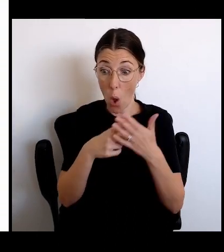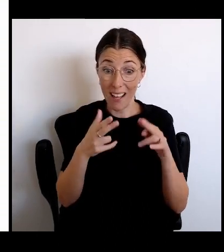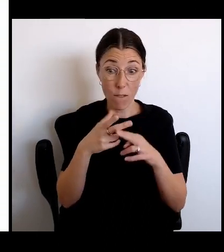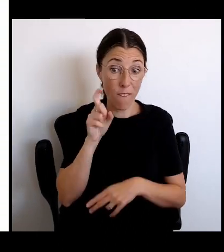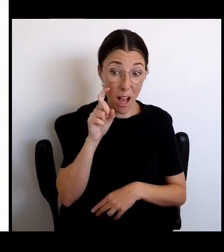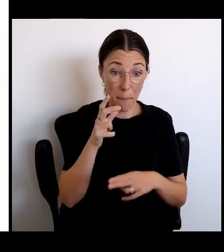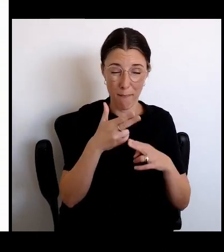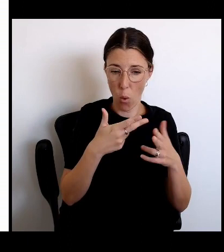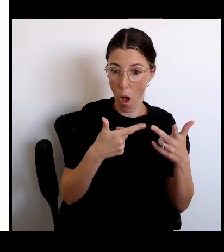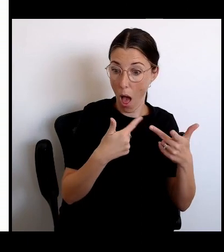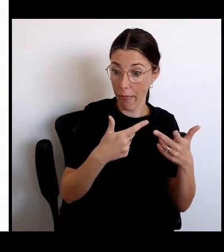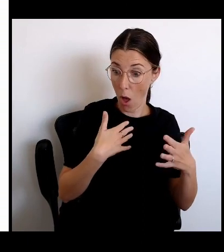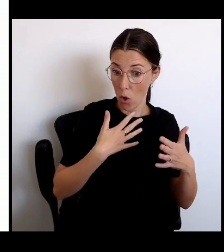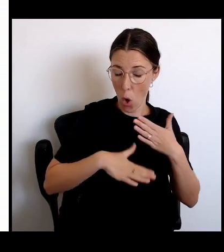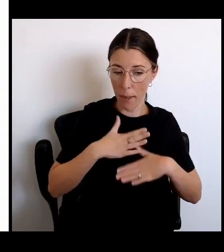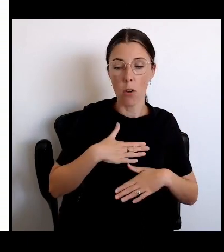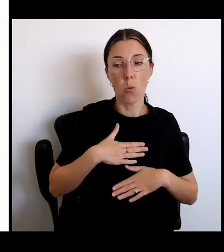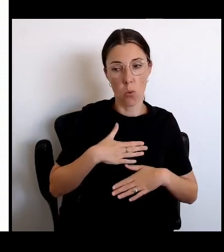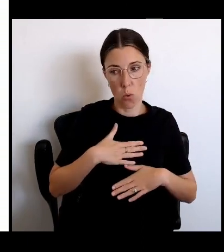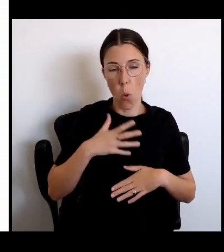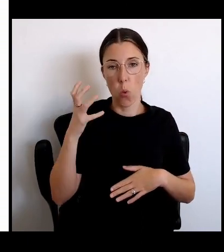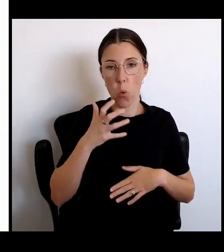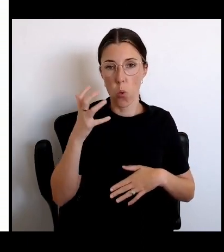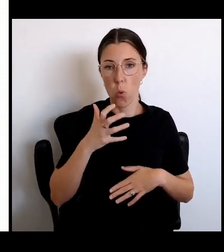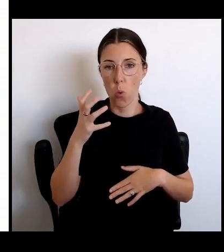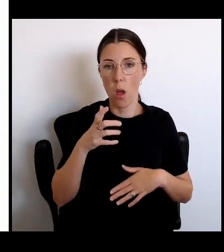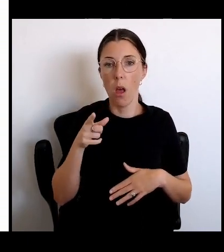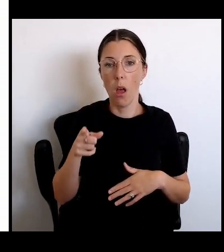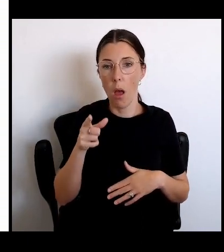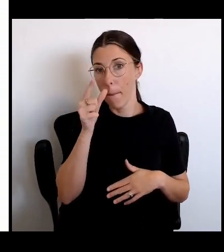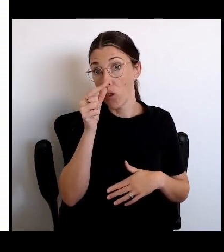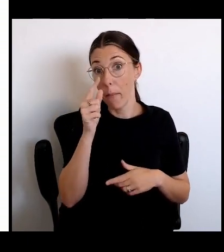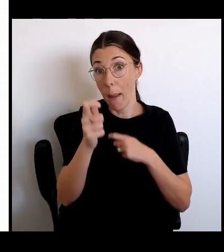out that you may well be moving into withdrawal and addiction.